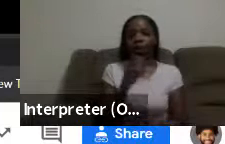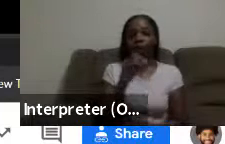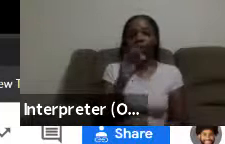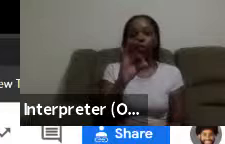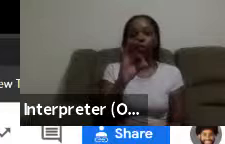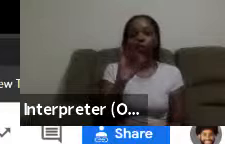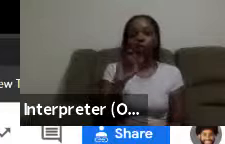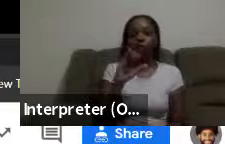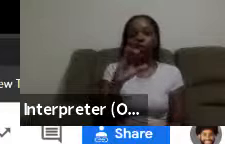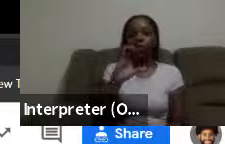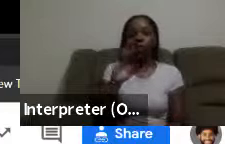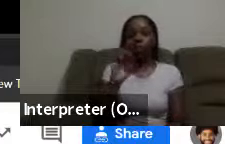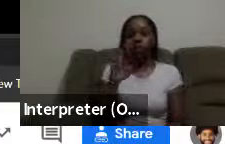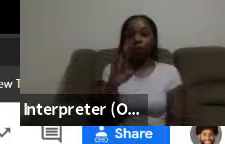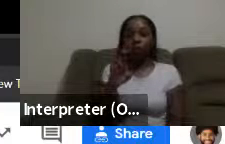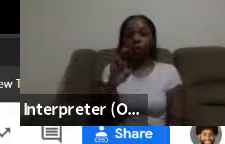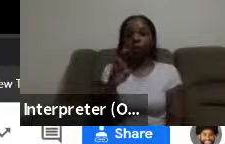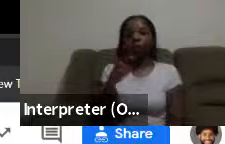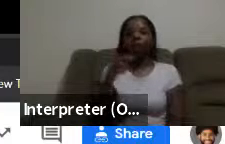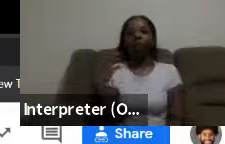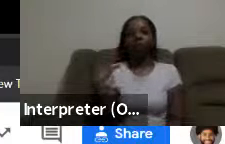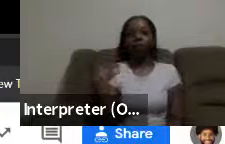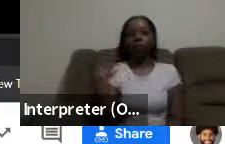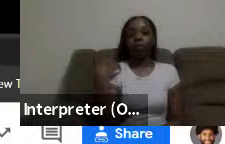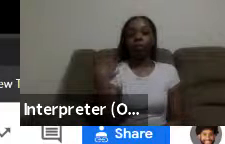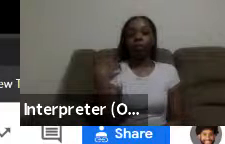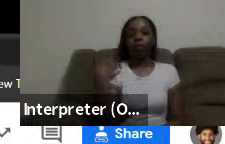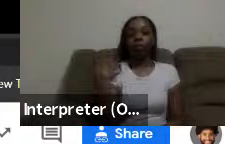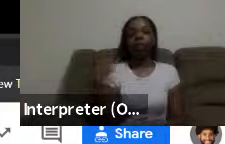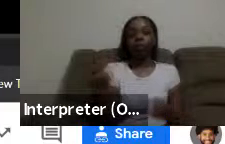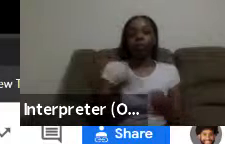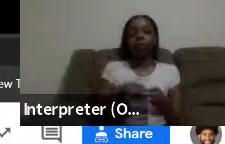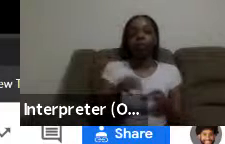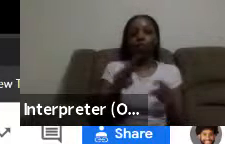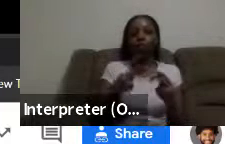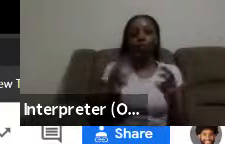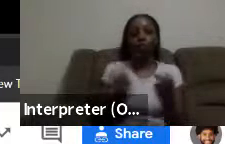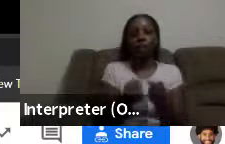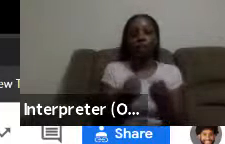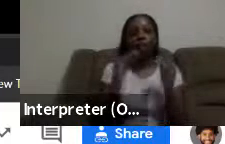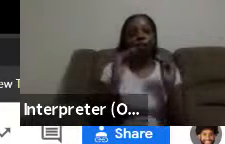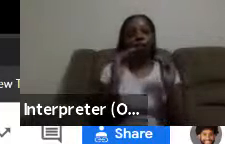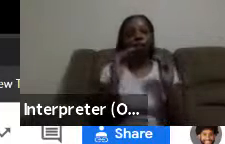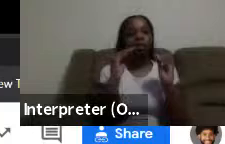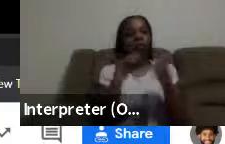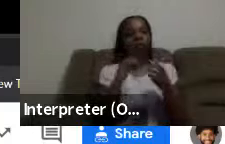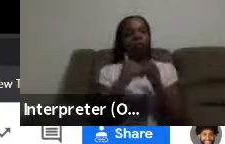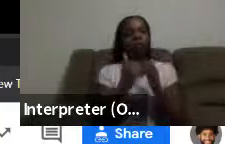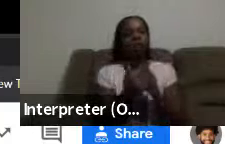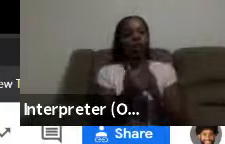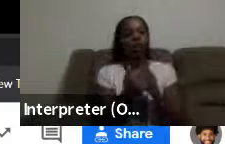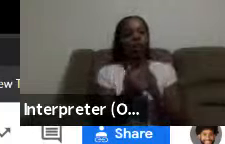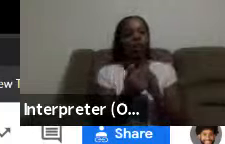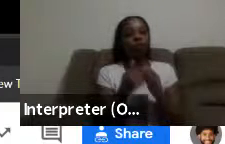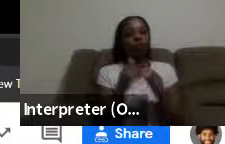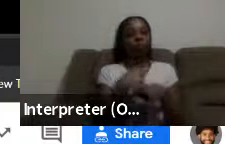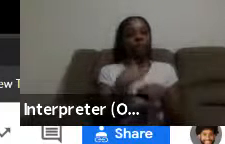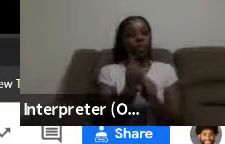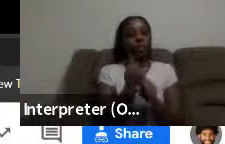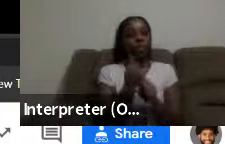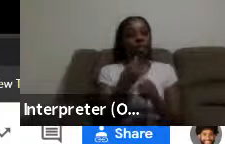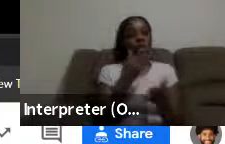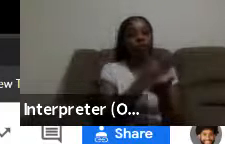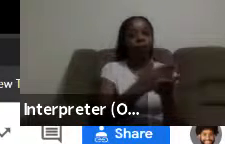their leisure and availability. During that workshop, we'll teach them how to create a budget and how to financially manage their